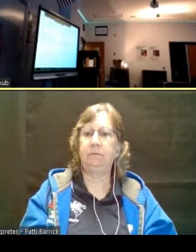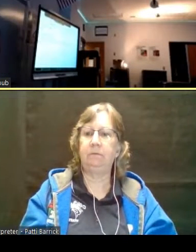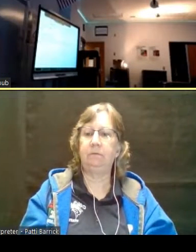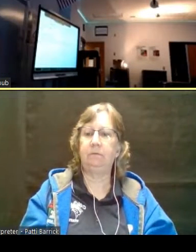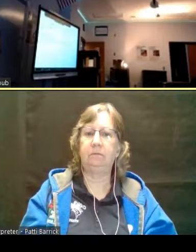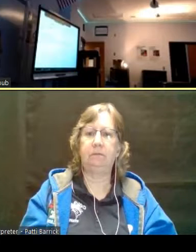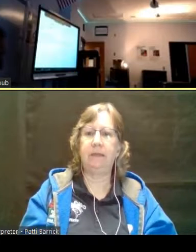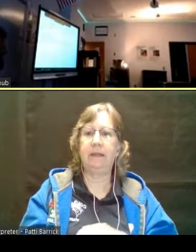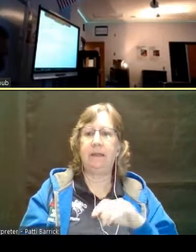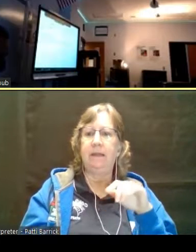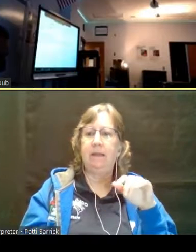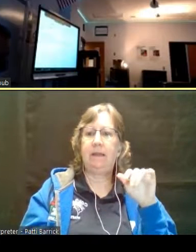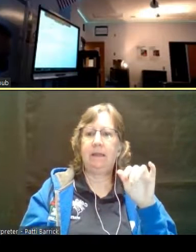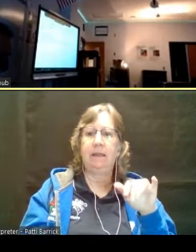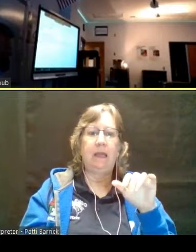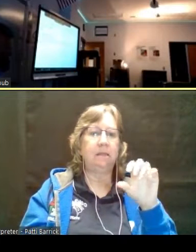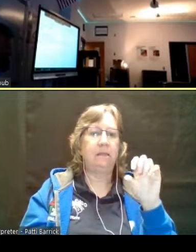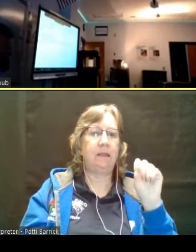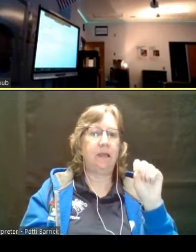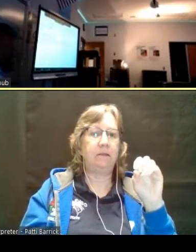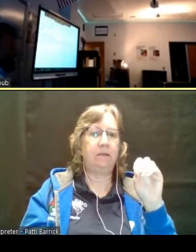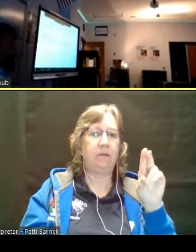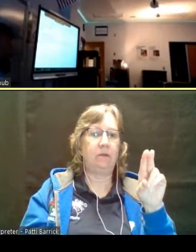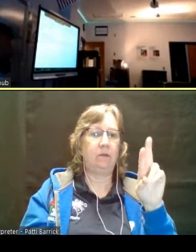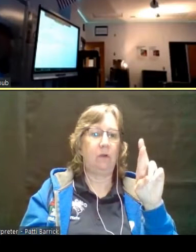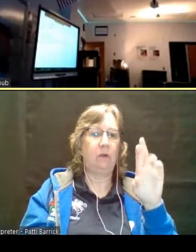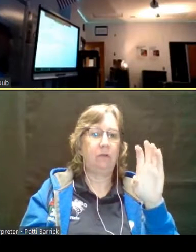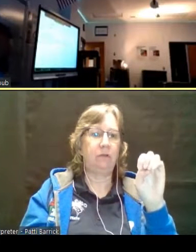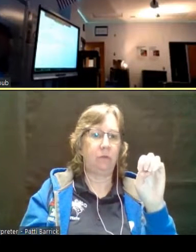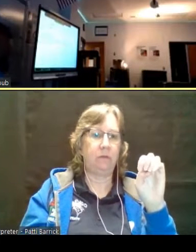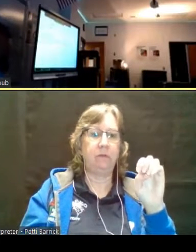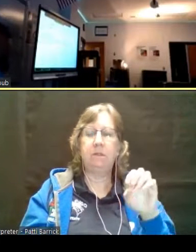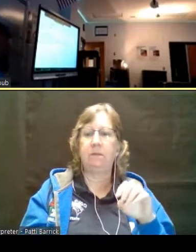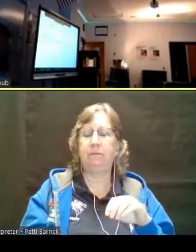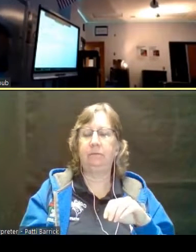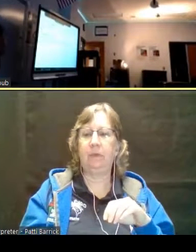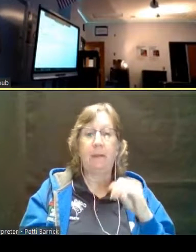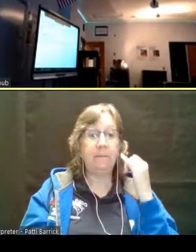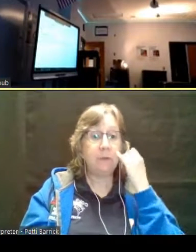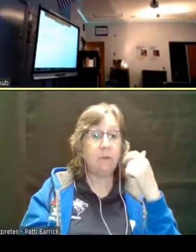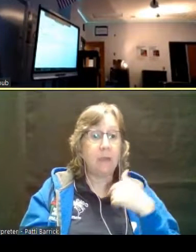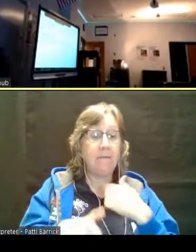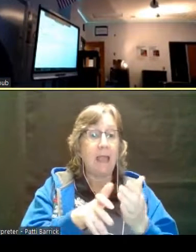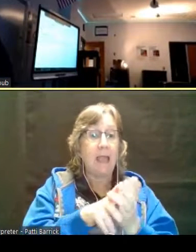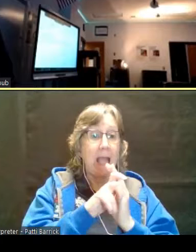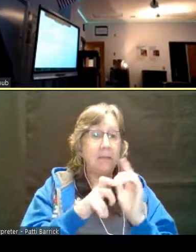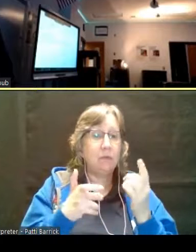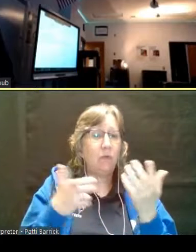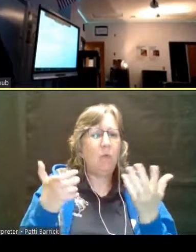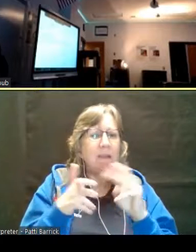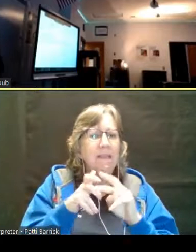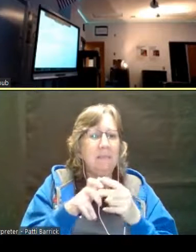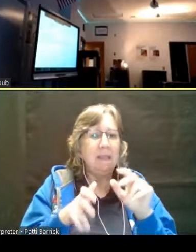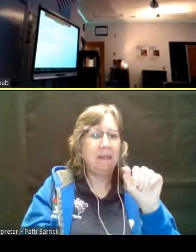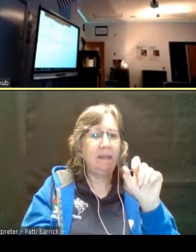src, source. So these are just examples of some really popular ones. So if I ask you what an attribute is, you